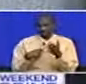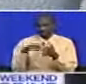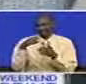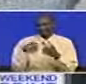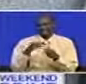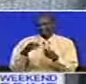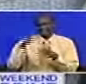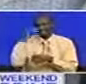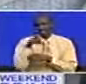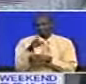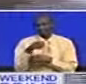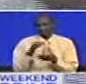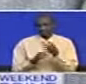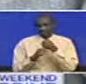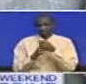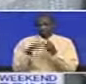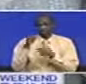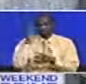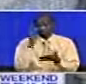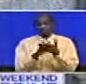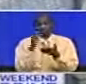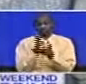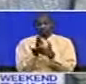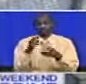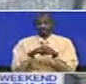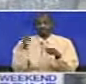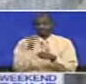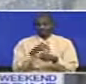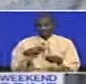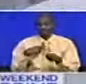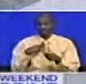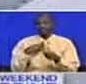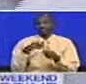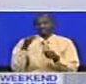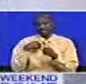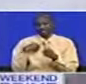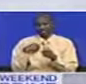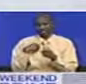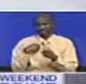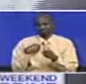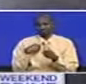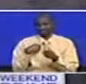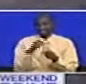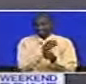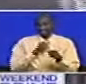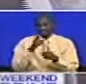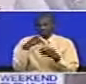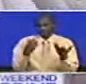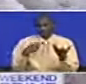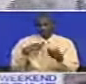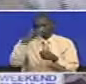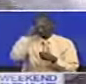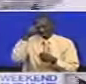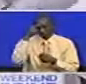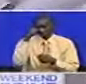upper hand. This was witnessed in the recently concluded senatorial by-election in Bungoma County, where CORD's Moses Wetangula